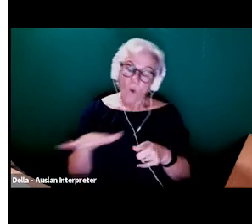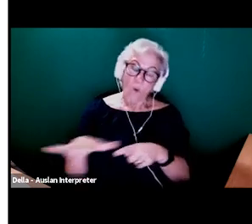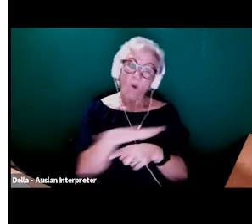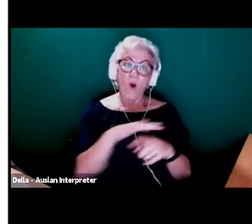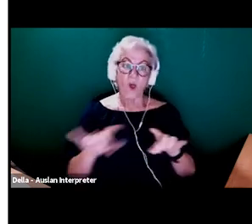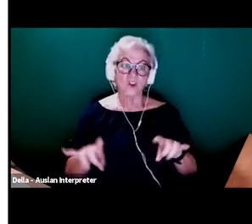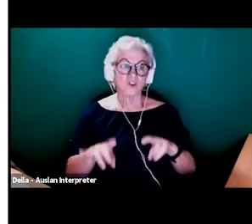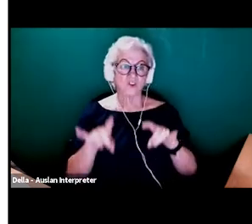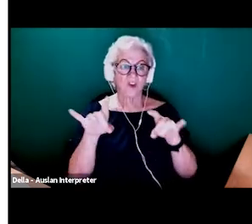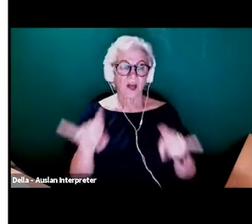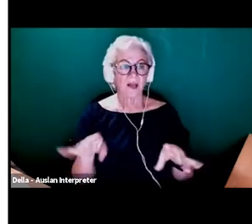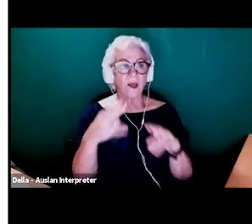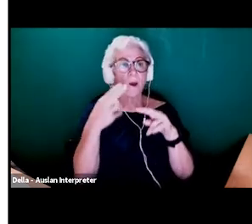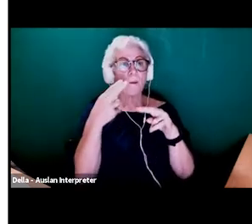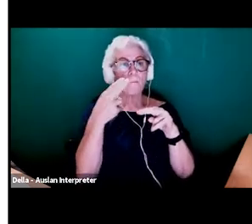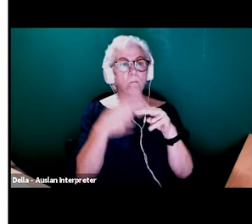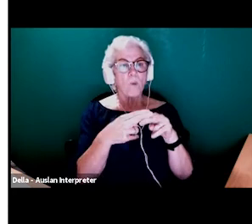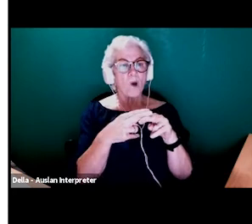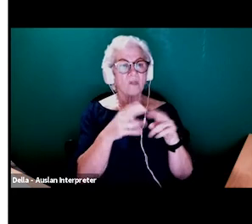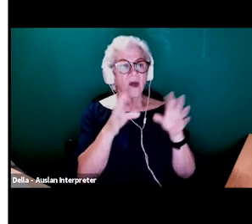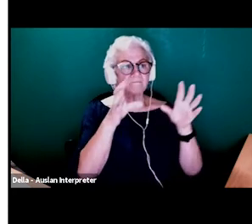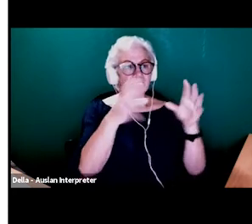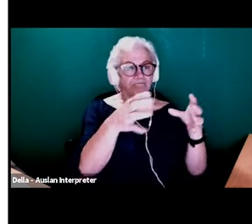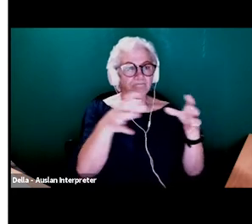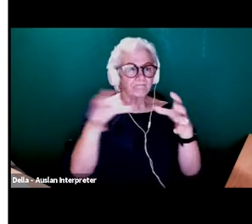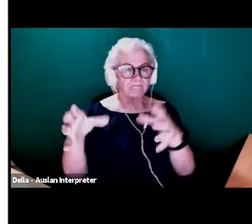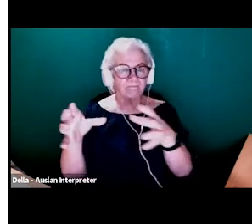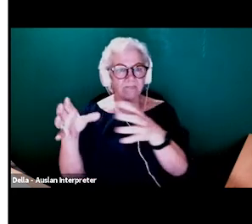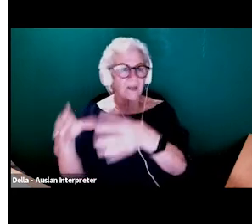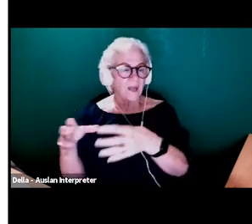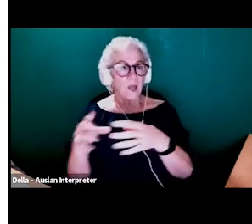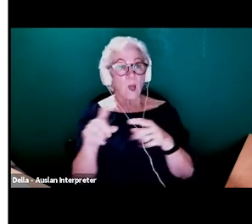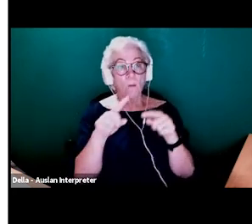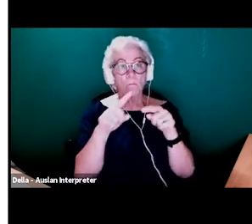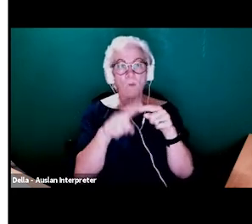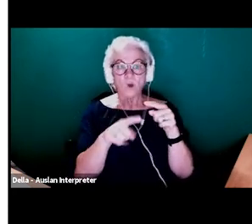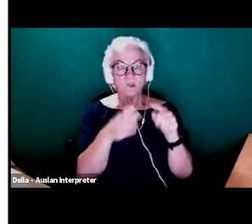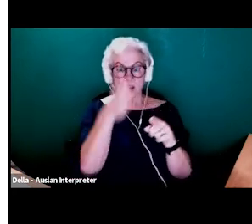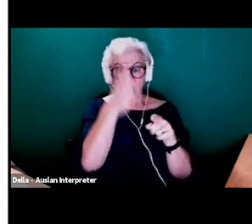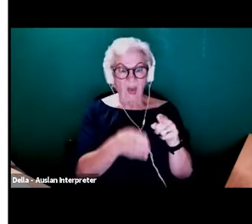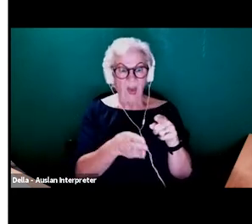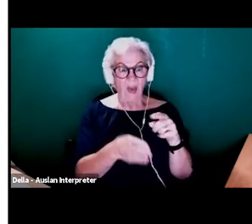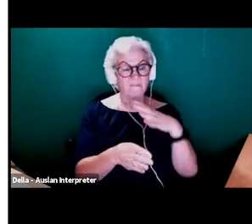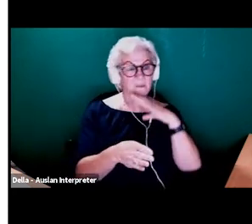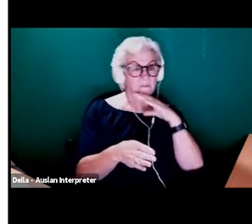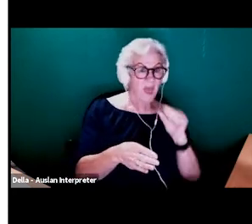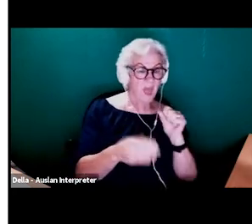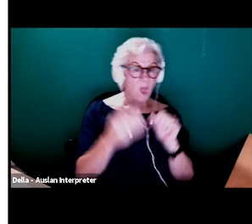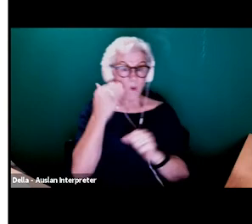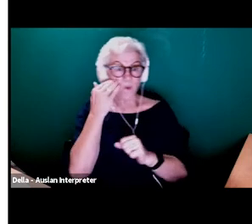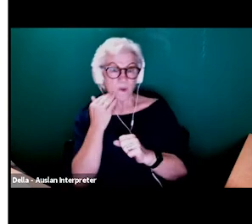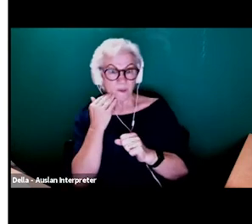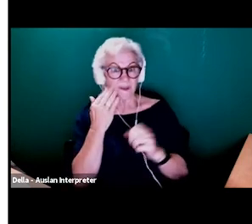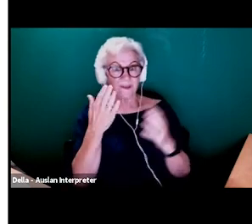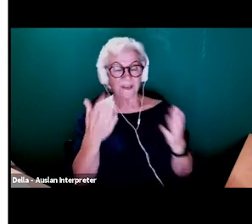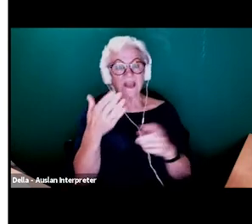In terms of the socio-demographic characteristics of the cohort, so there was almost an even split between males and females. Over